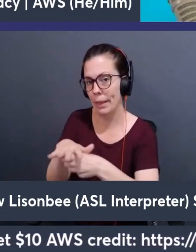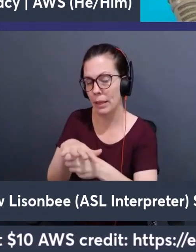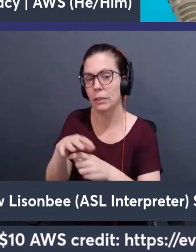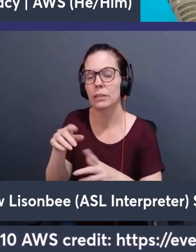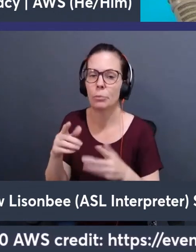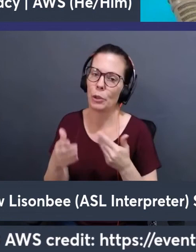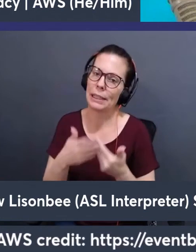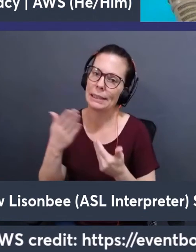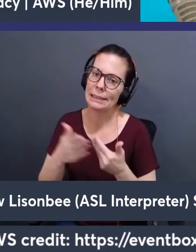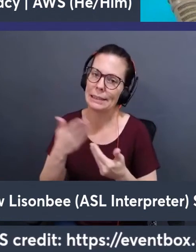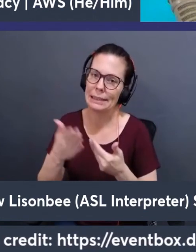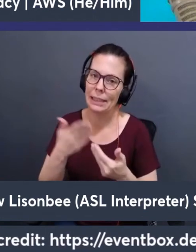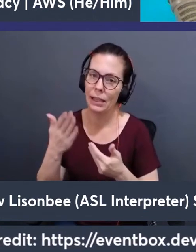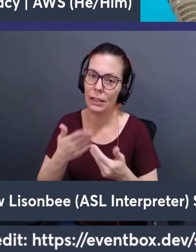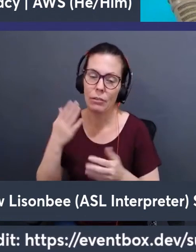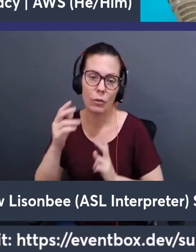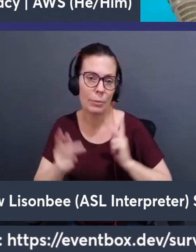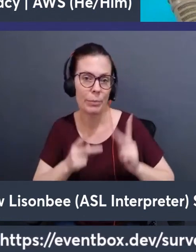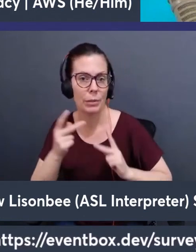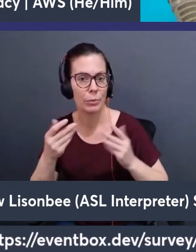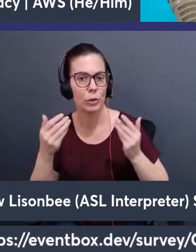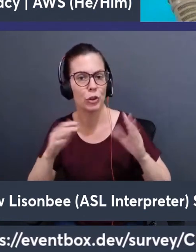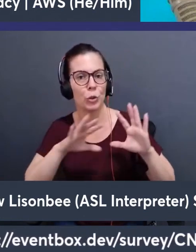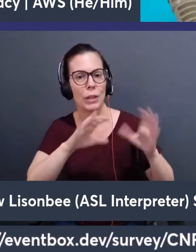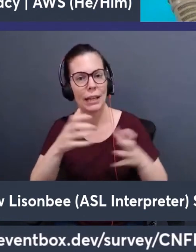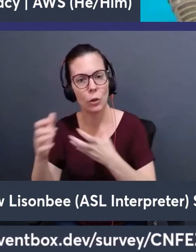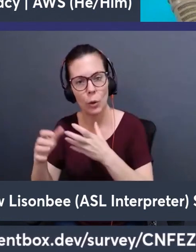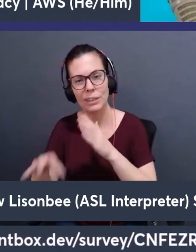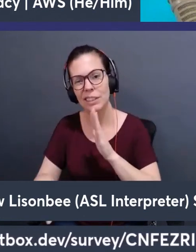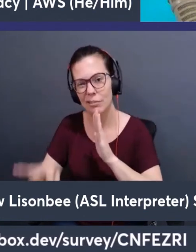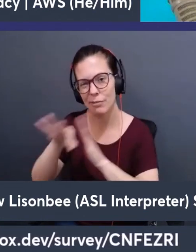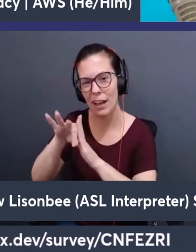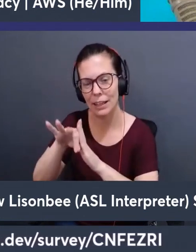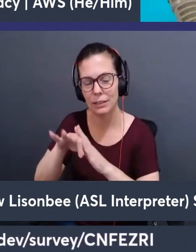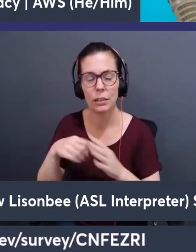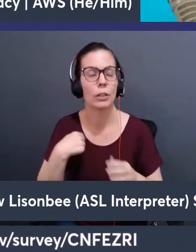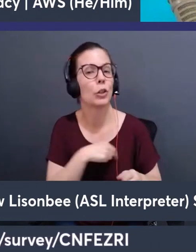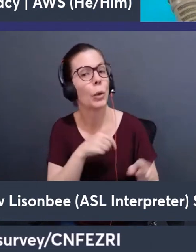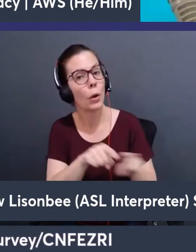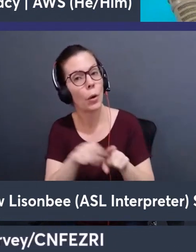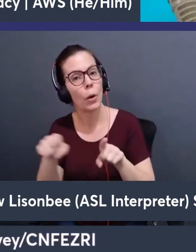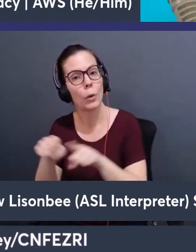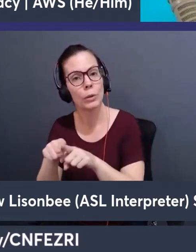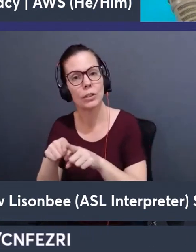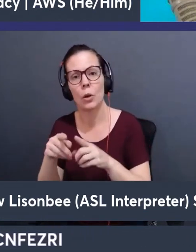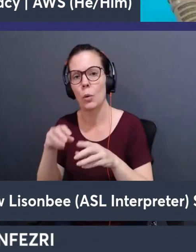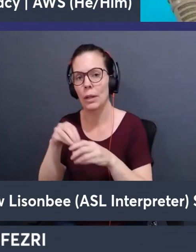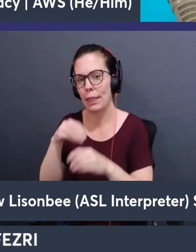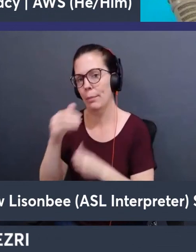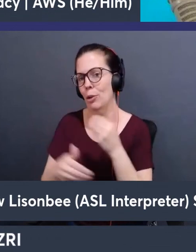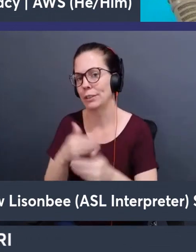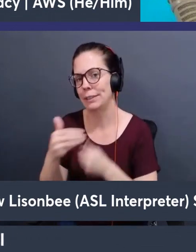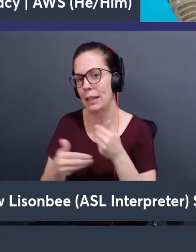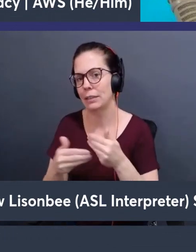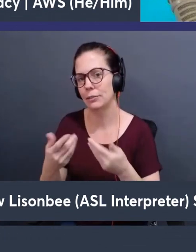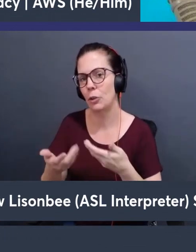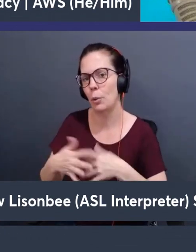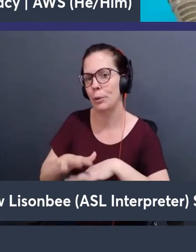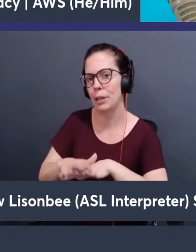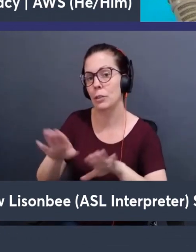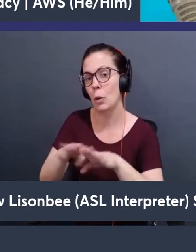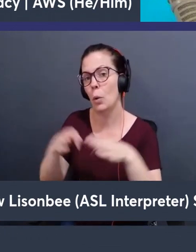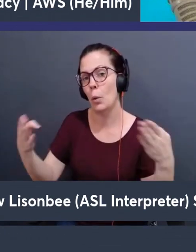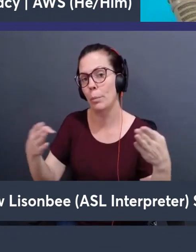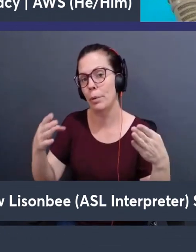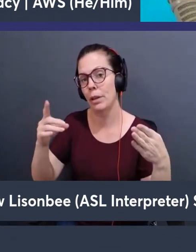easy for people to categorize and find out. So we are also in process of integrating the open data as well